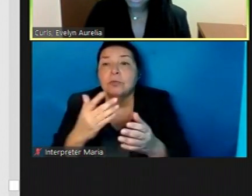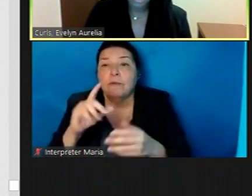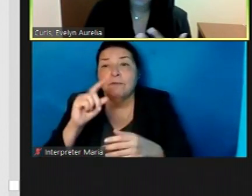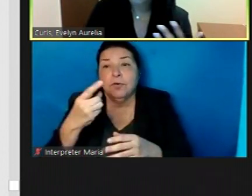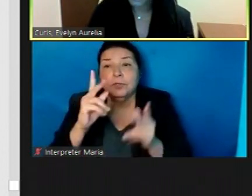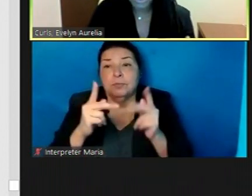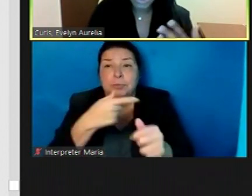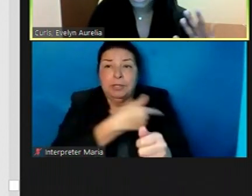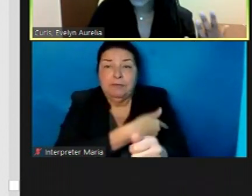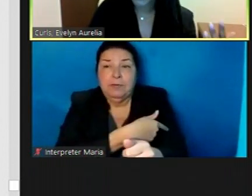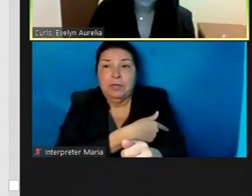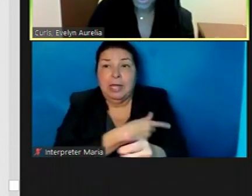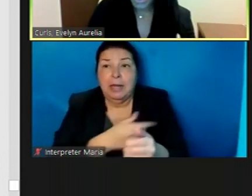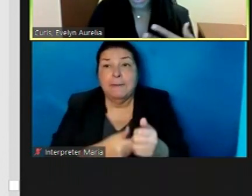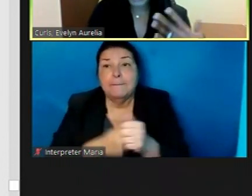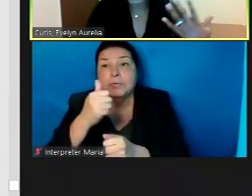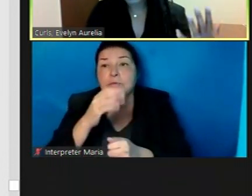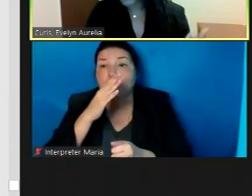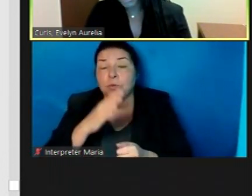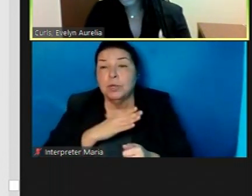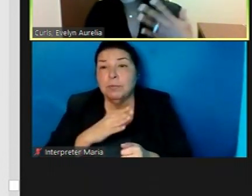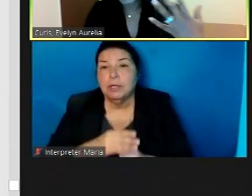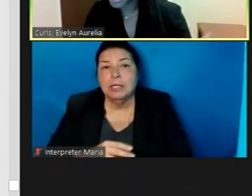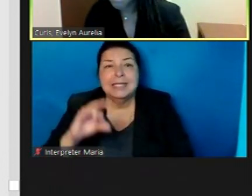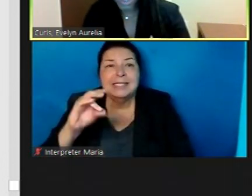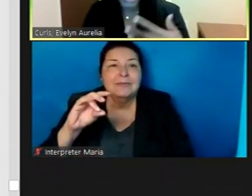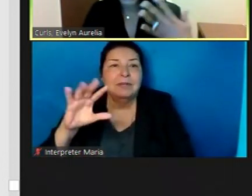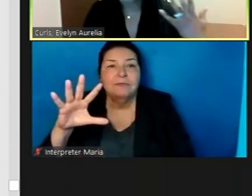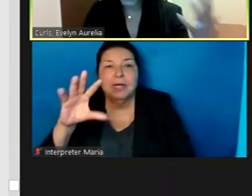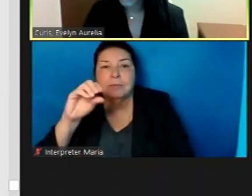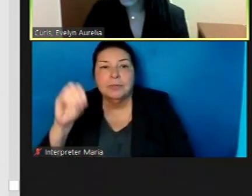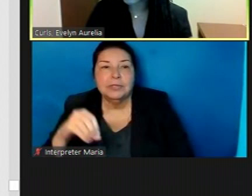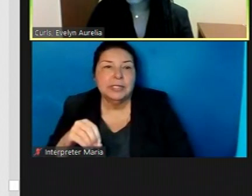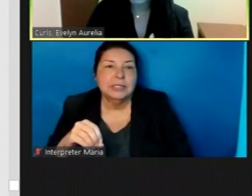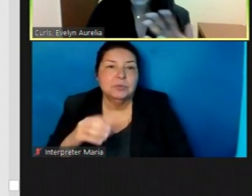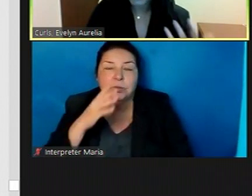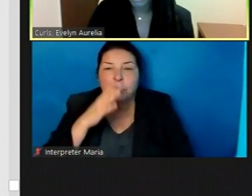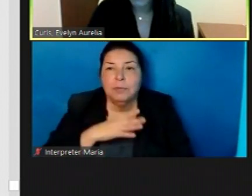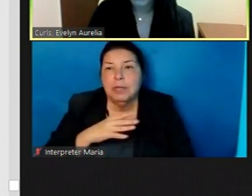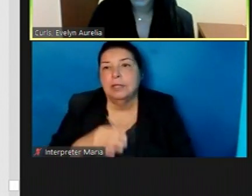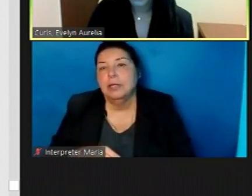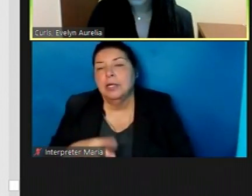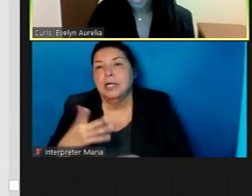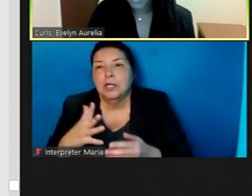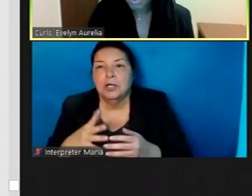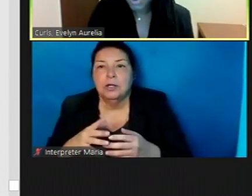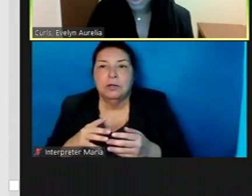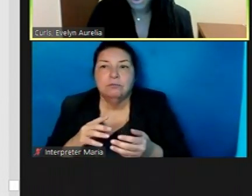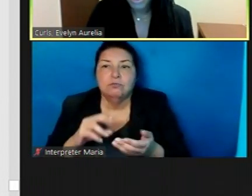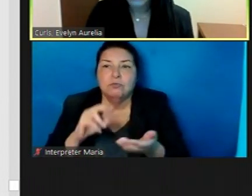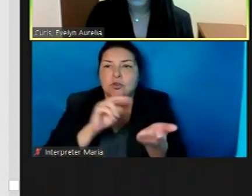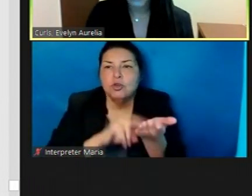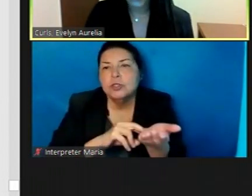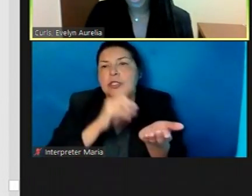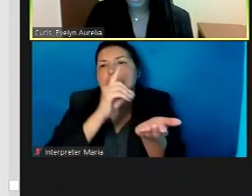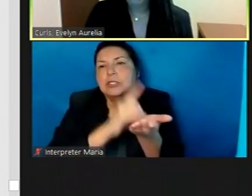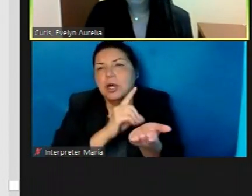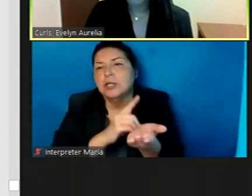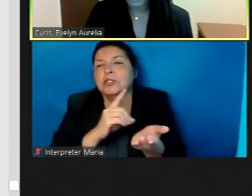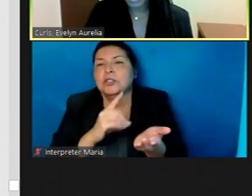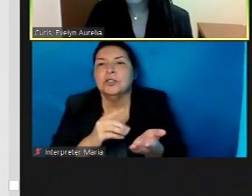75% of nurses and physicians, MAs, medical assistants, caregivers, they're women.